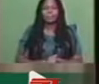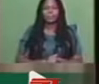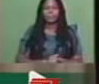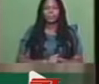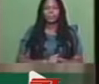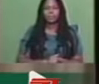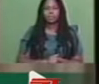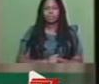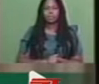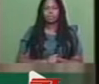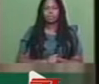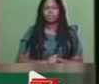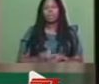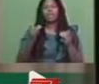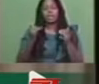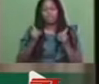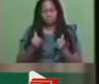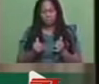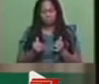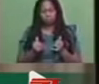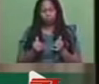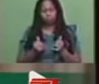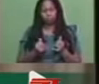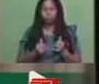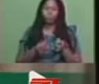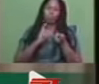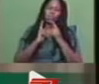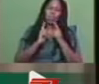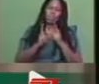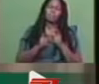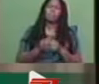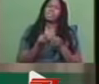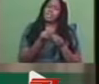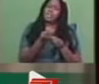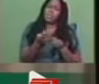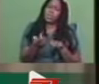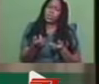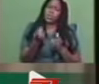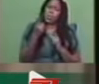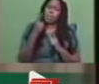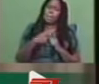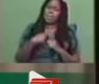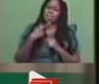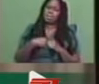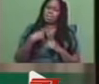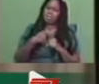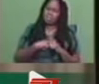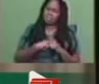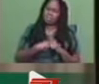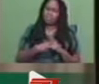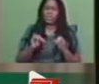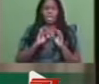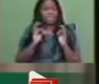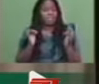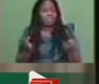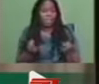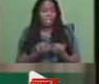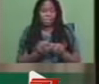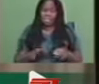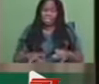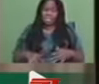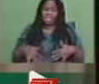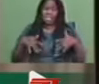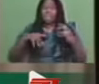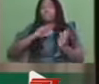landscape of work and family has been altered fundamentally. Fundamentally. How we see work and where we